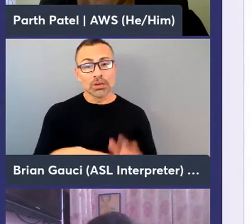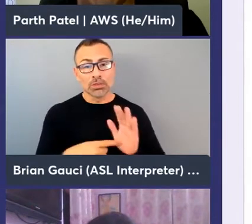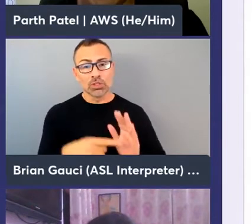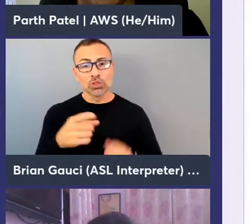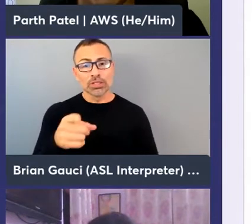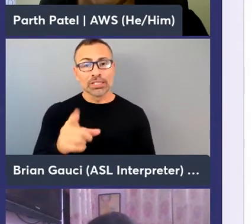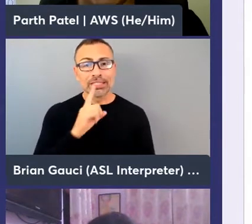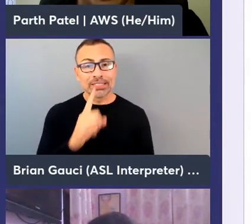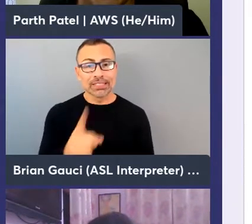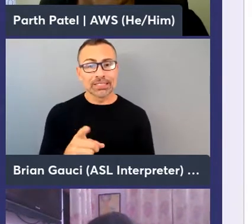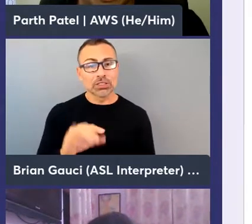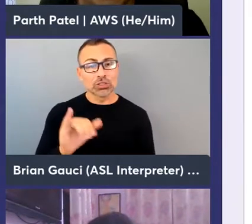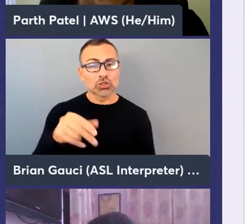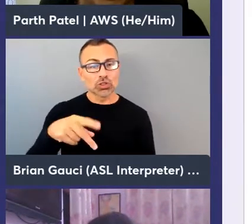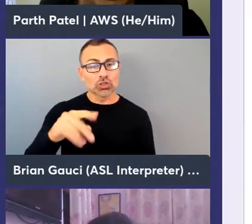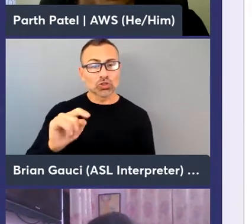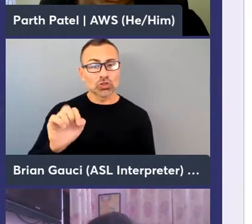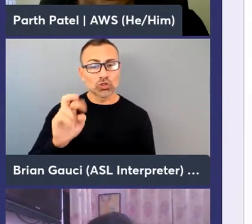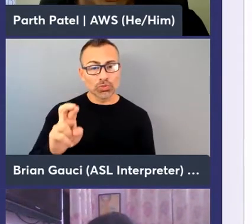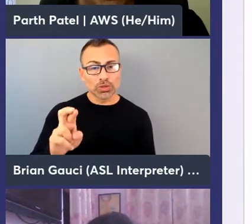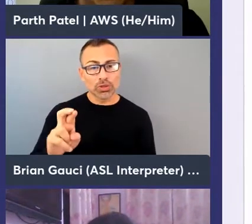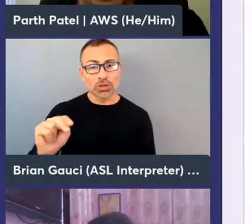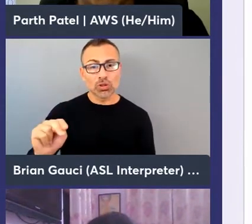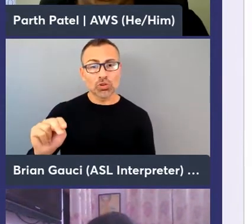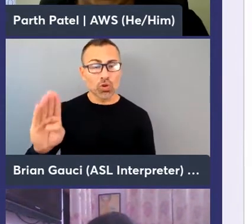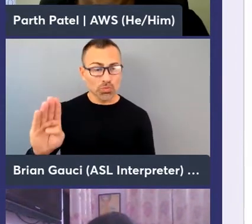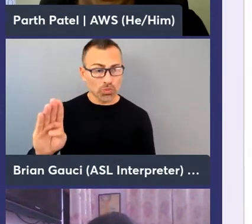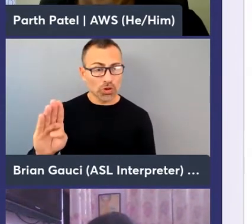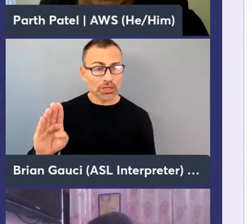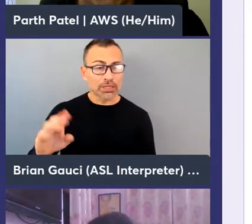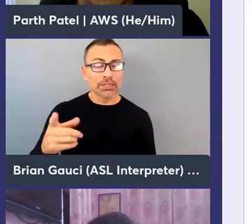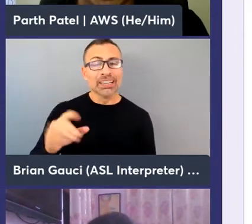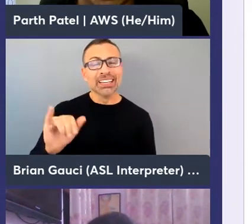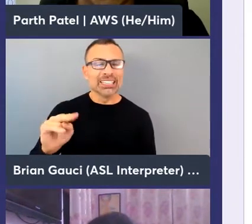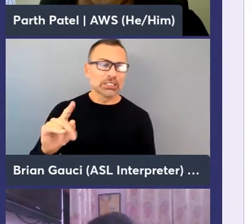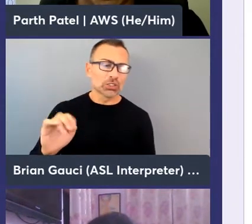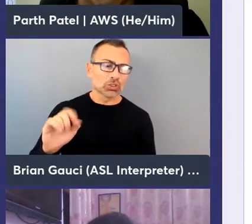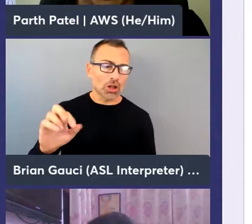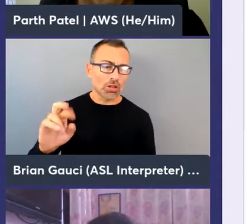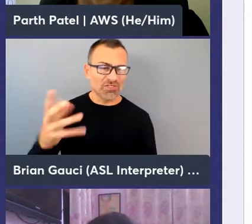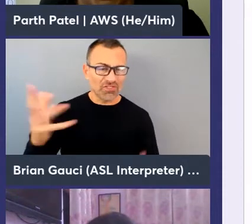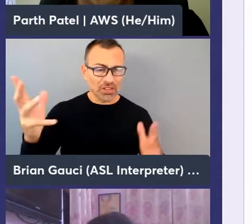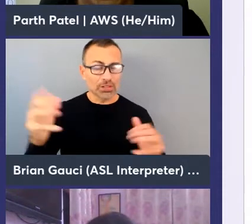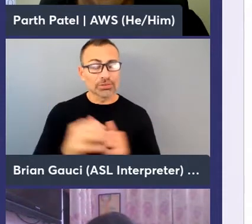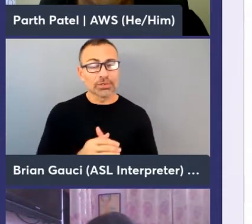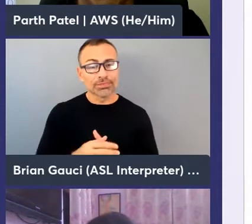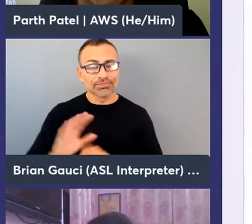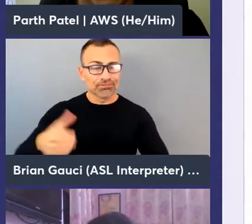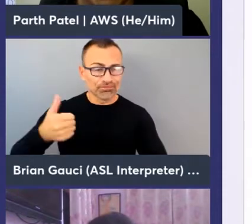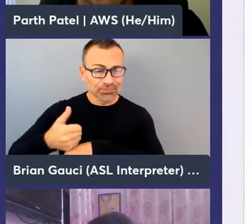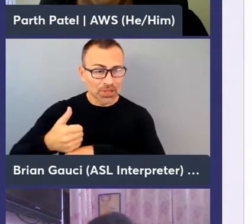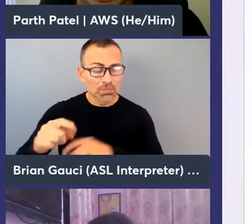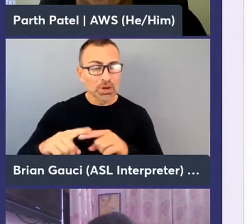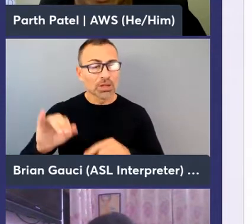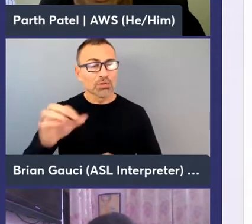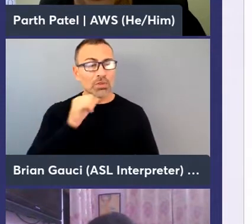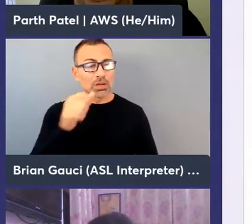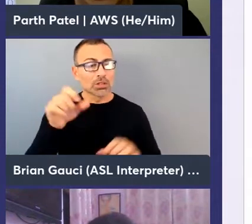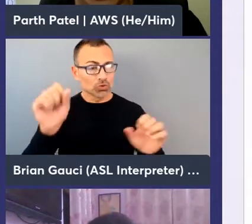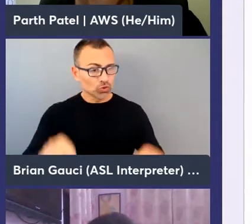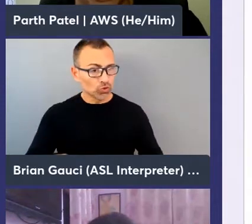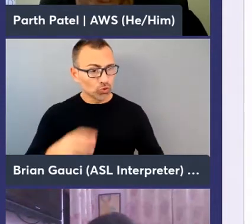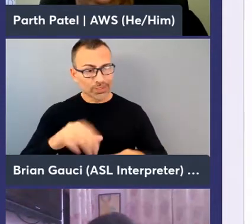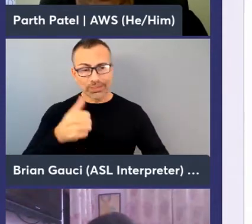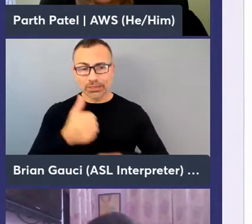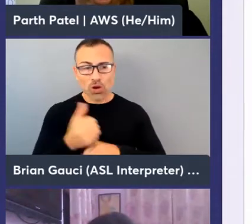notebook. I already installed based on the environment when we are setting up, but if not, you can install any package